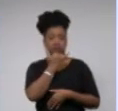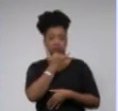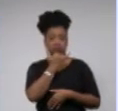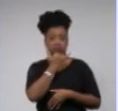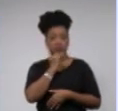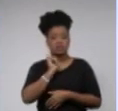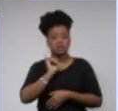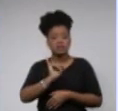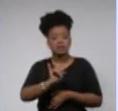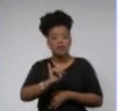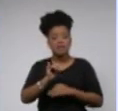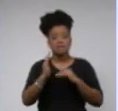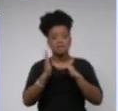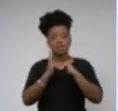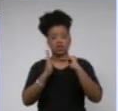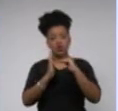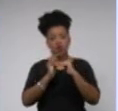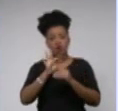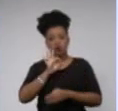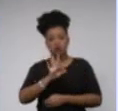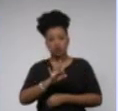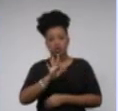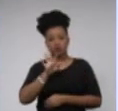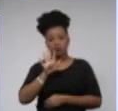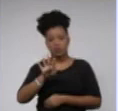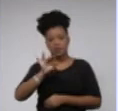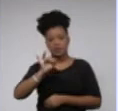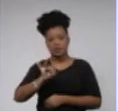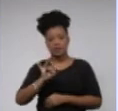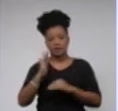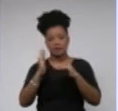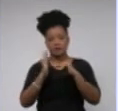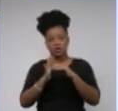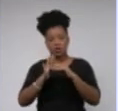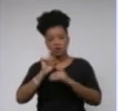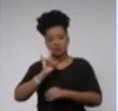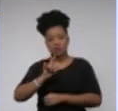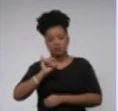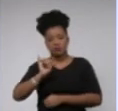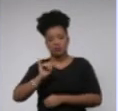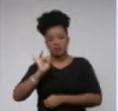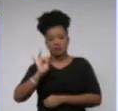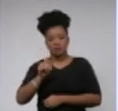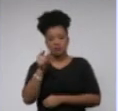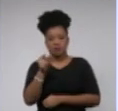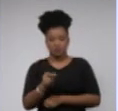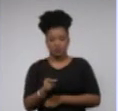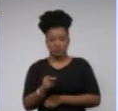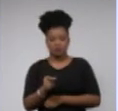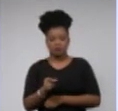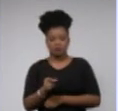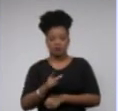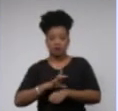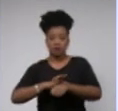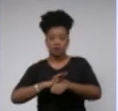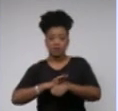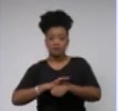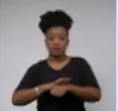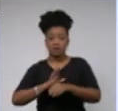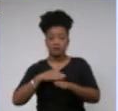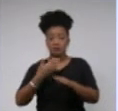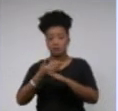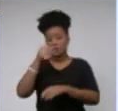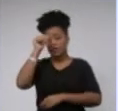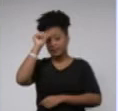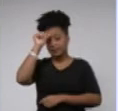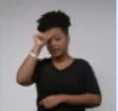6,857,967 COVID-19 cases, followed by India with over 5.5 million cases, Brazil with over